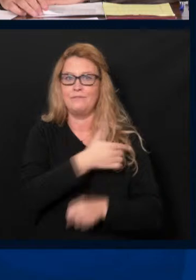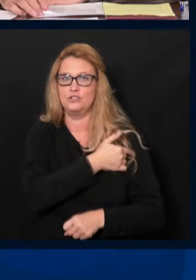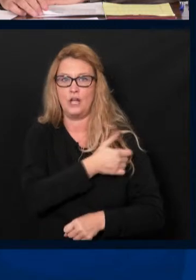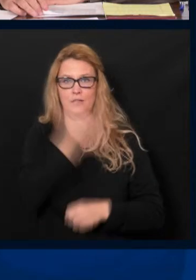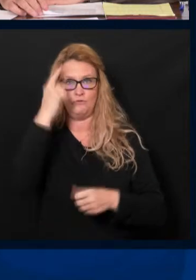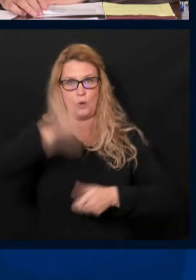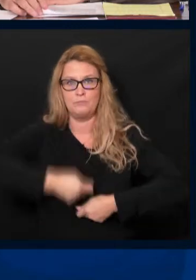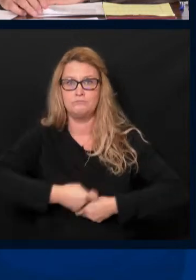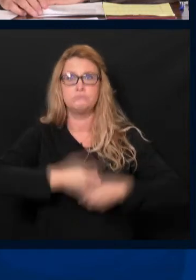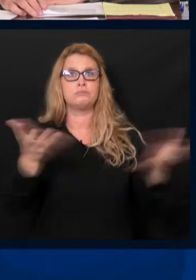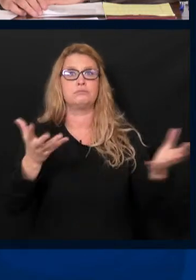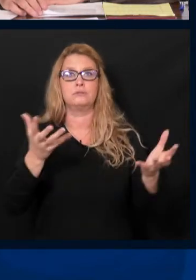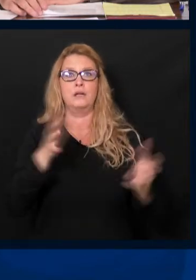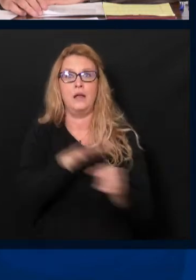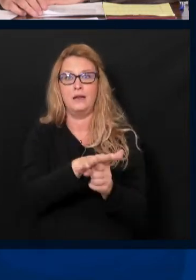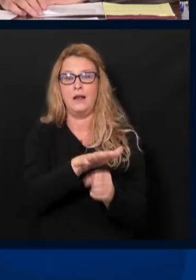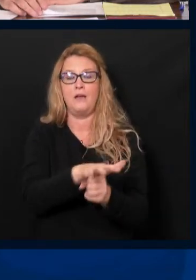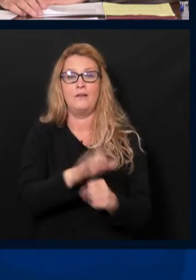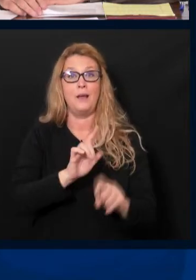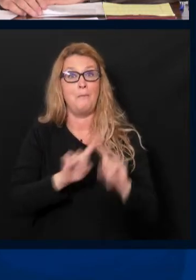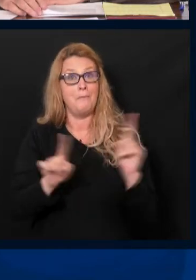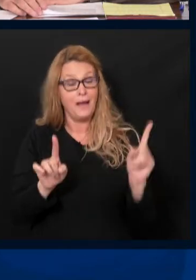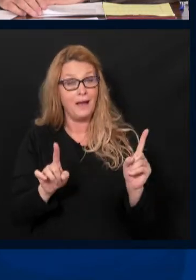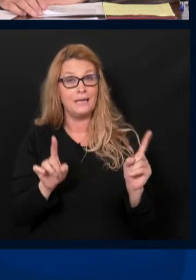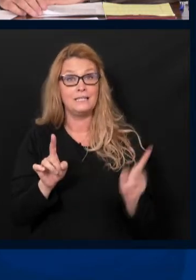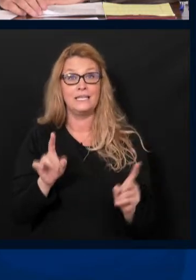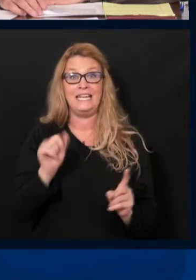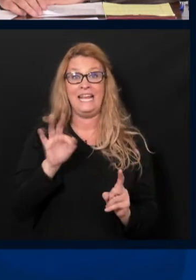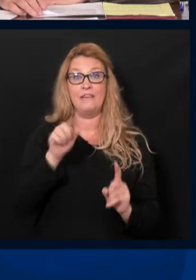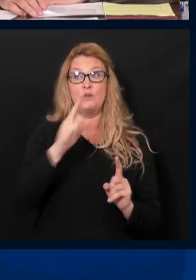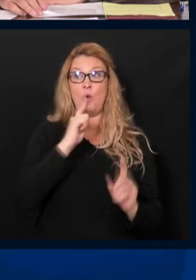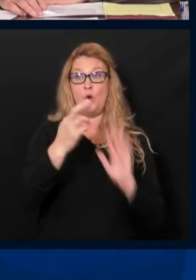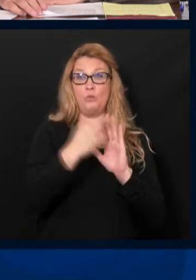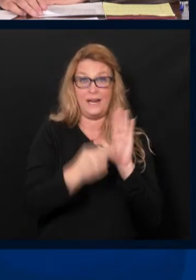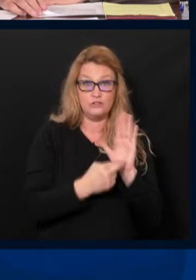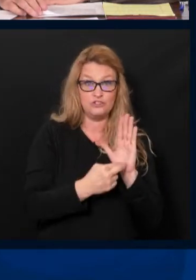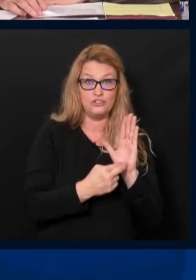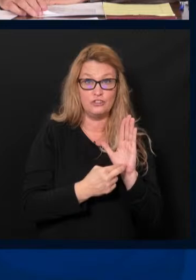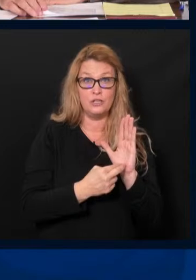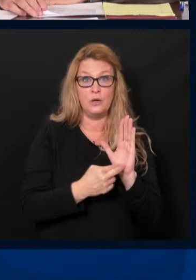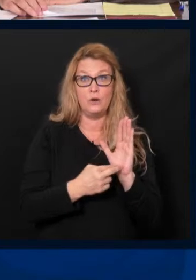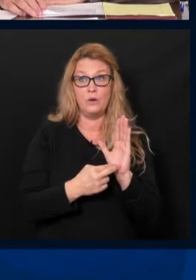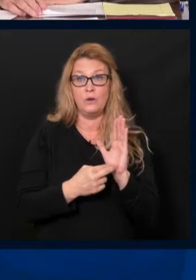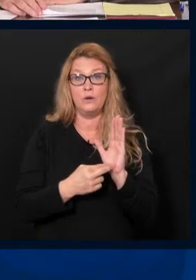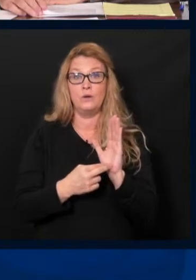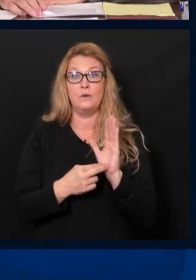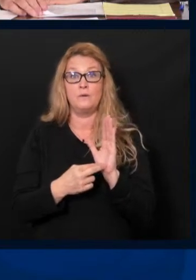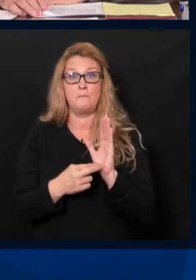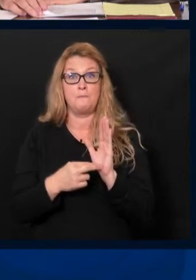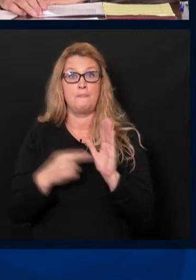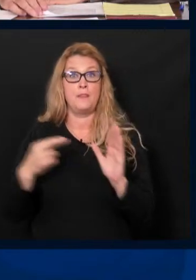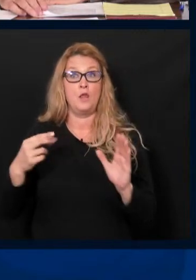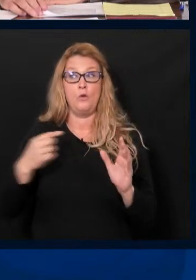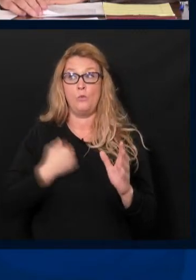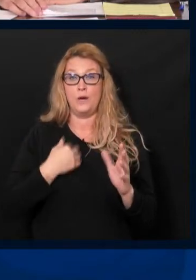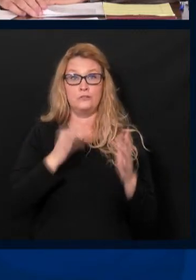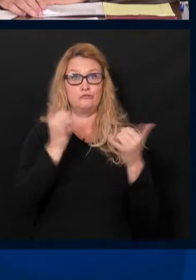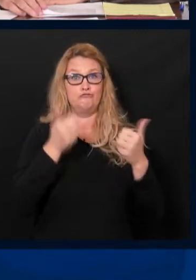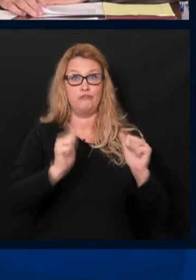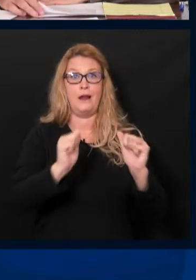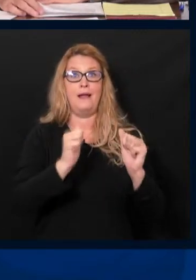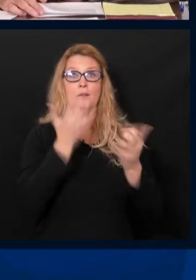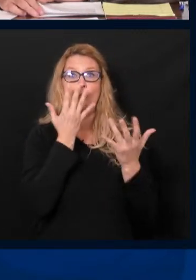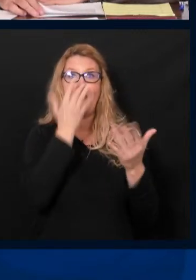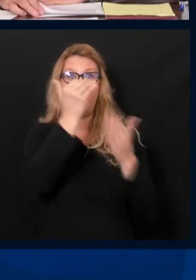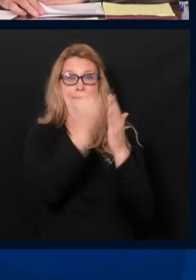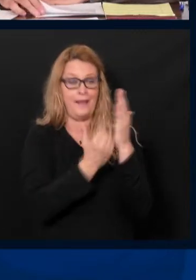go around, but at the same time, you know, if you'll get registered and everything, and we're cleaning up the wait list and all that, and